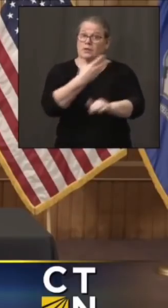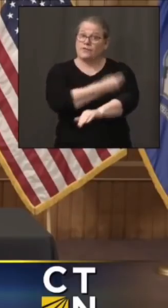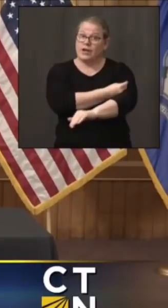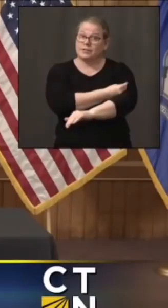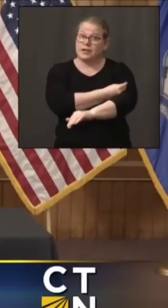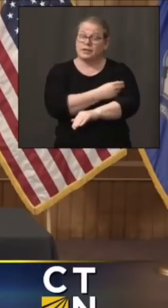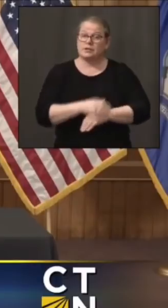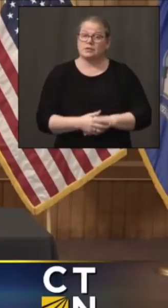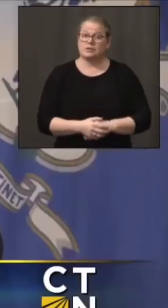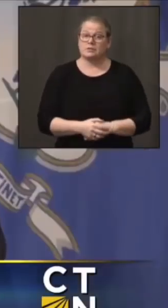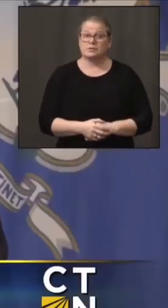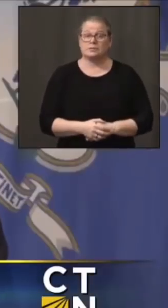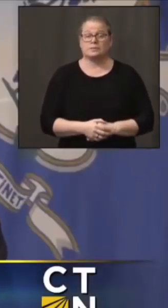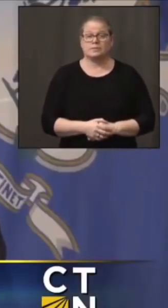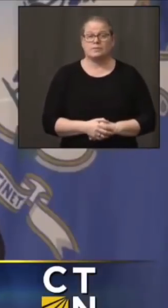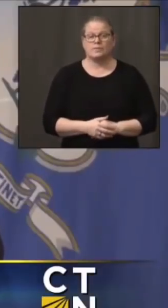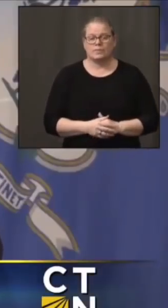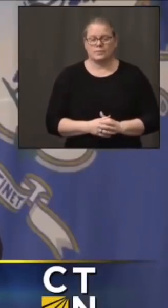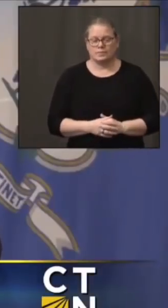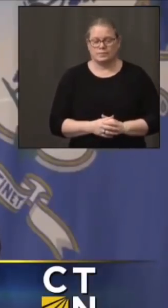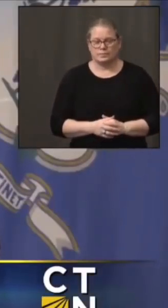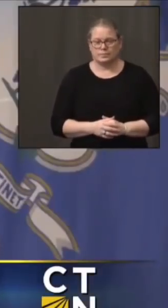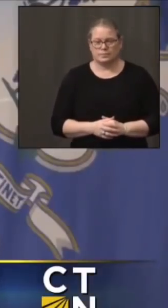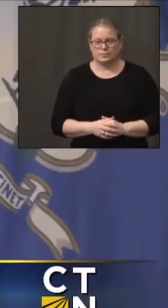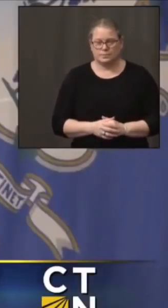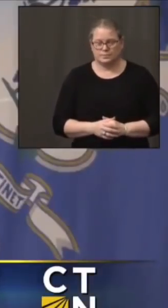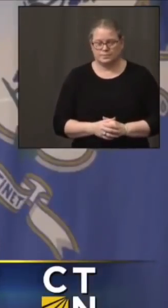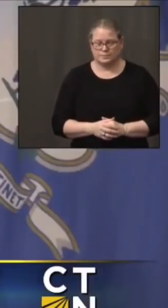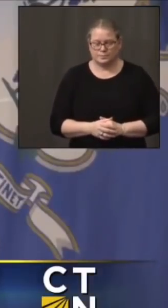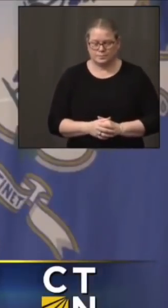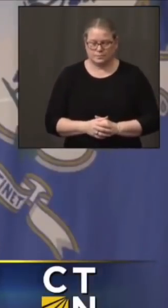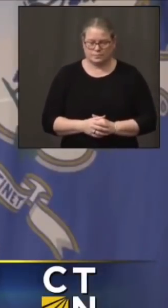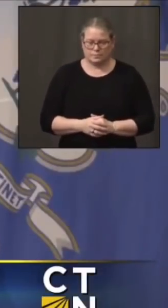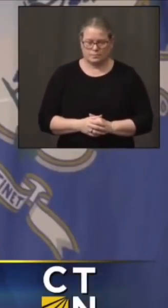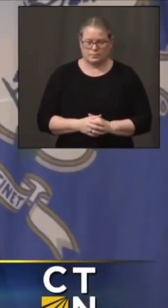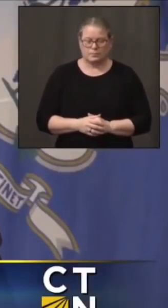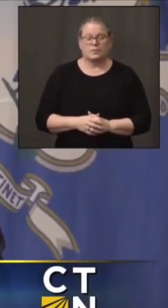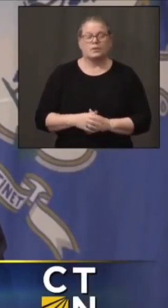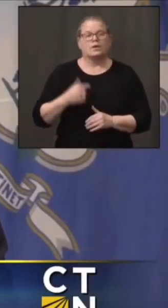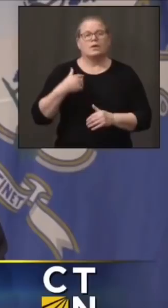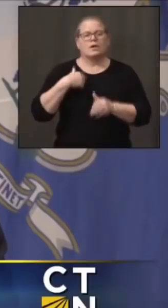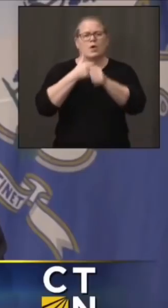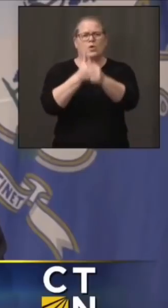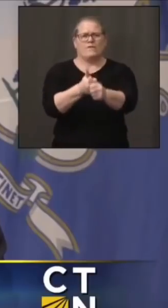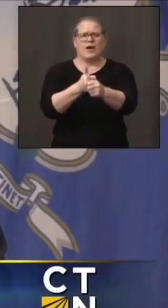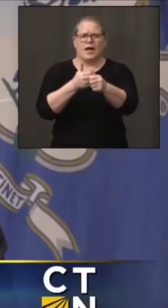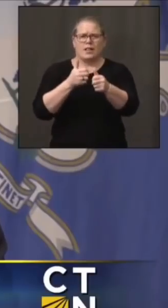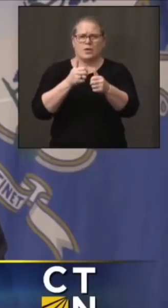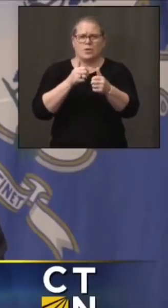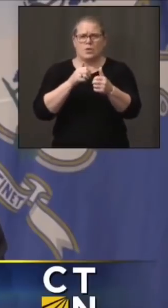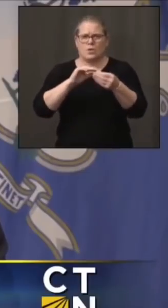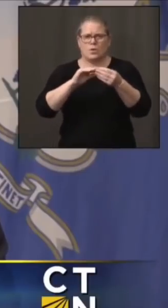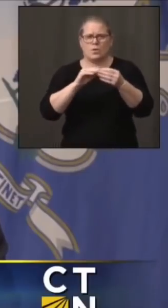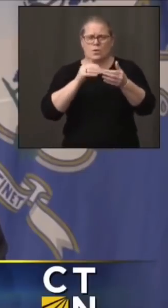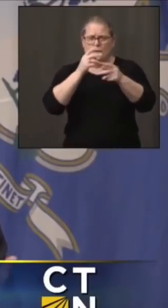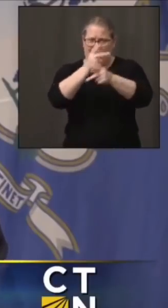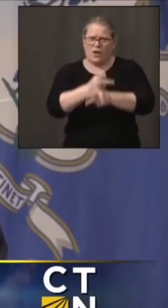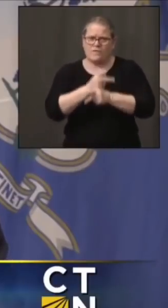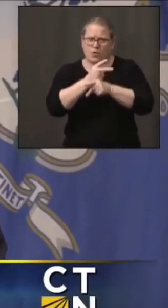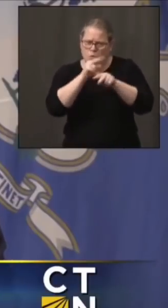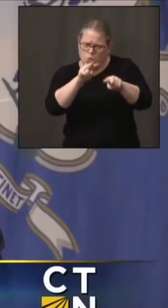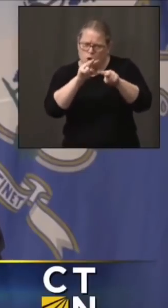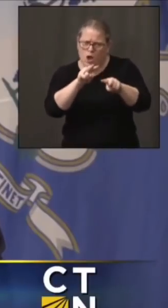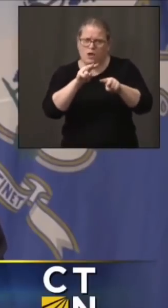We're following this very closely, Julia. I know more specifically regarding the nursing homes and the efforts we're making to reach out